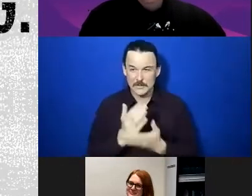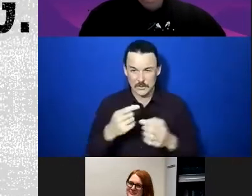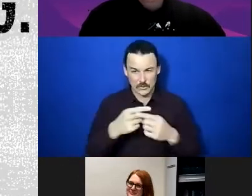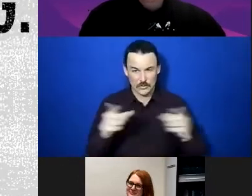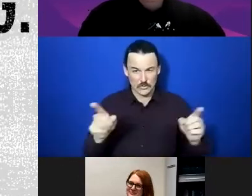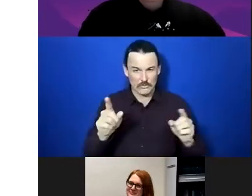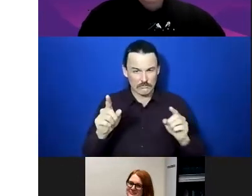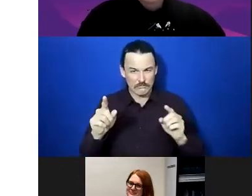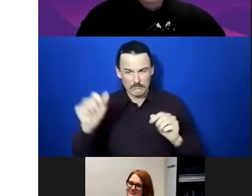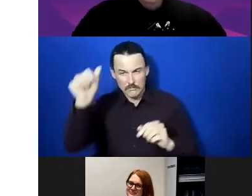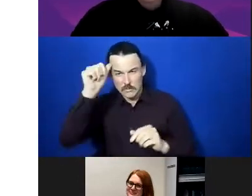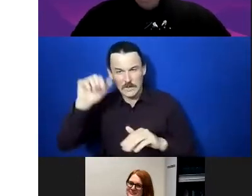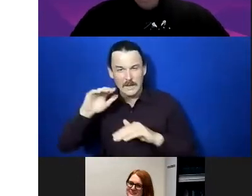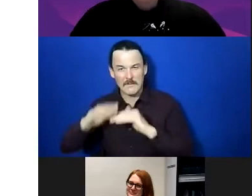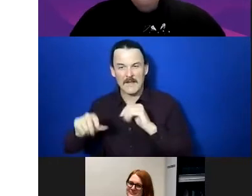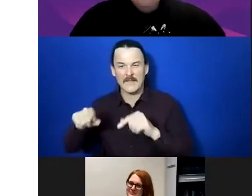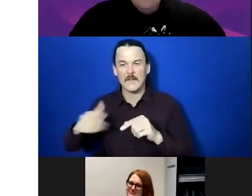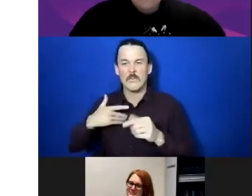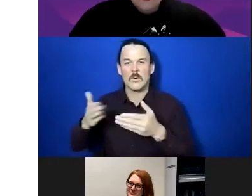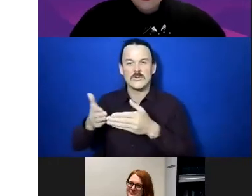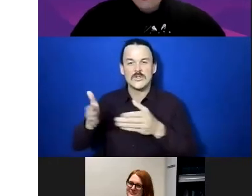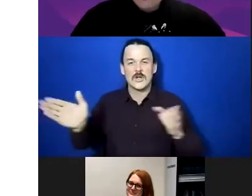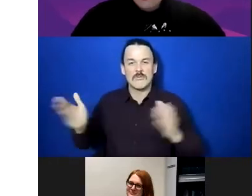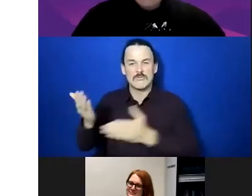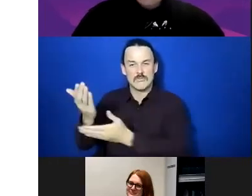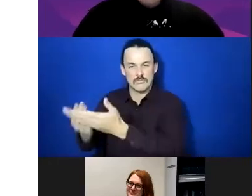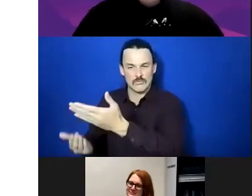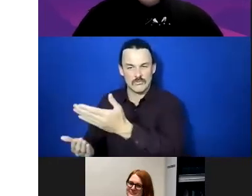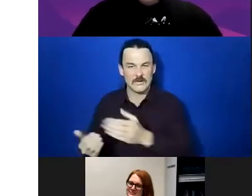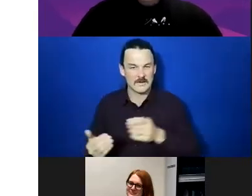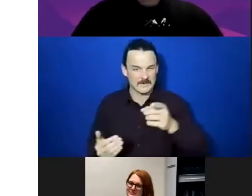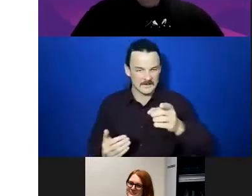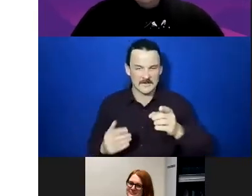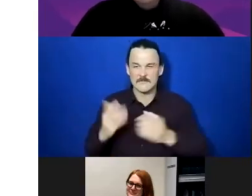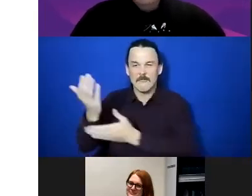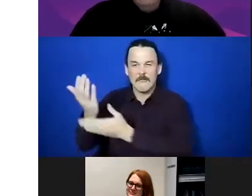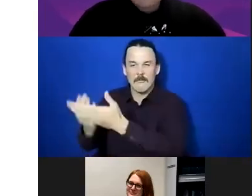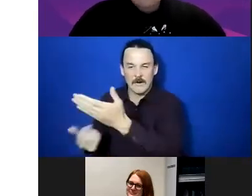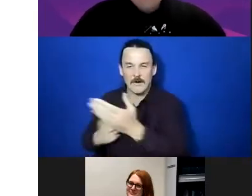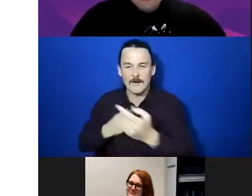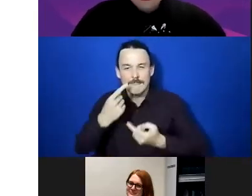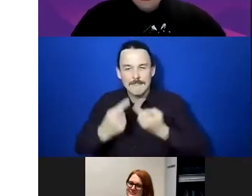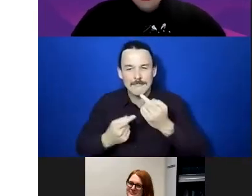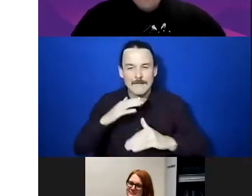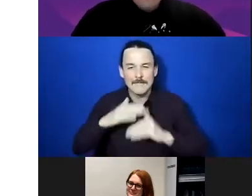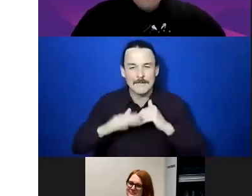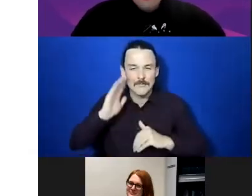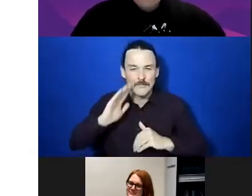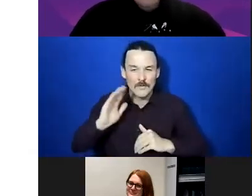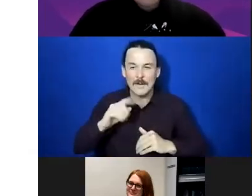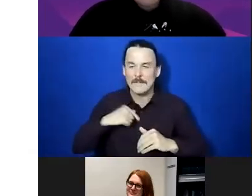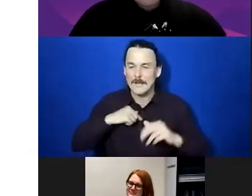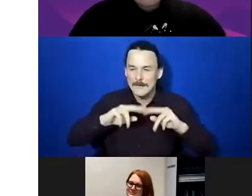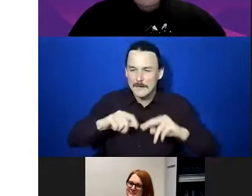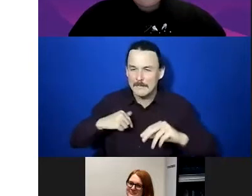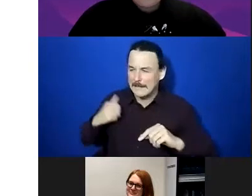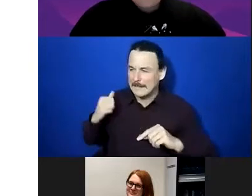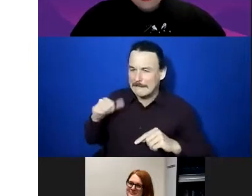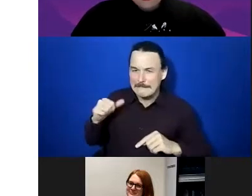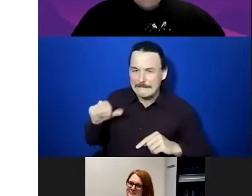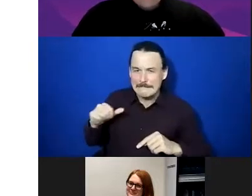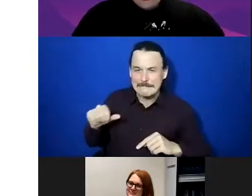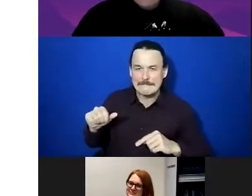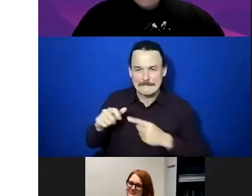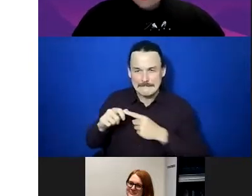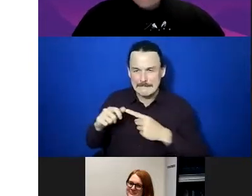narrative. This is the one that I alluded to earlier that I was discovering throughout my research. What will follow